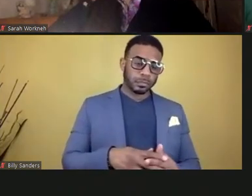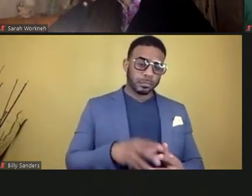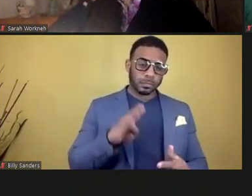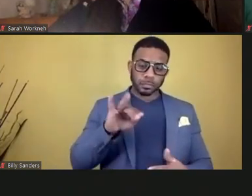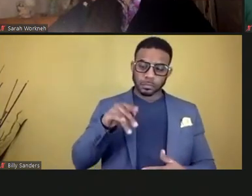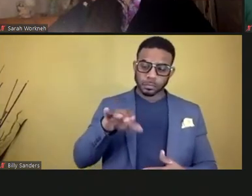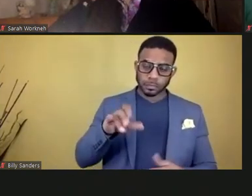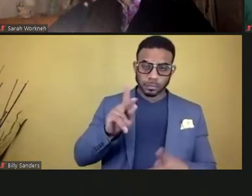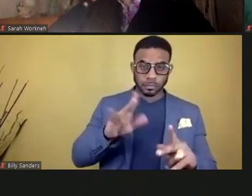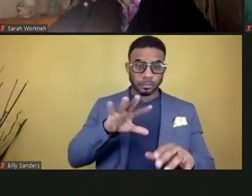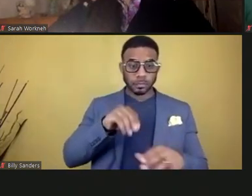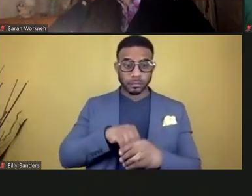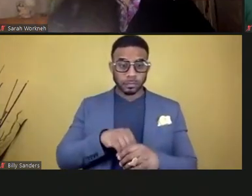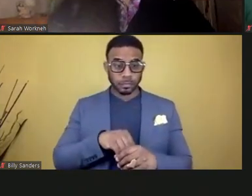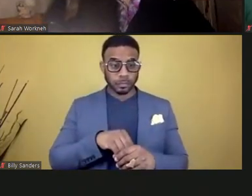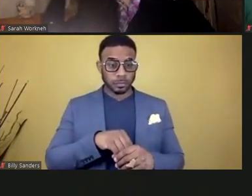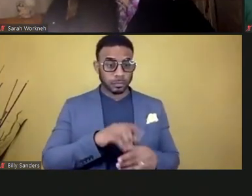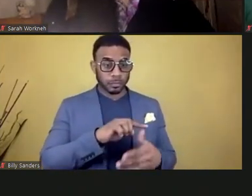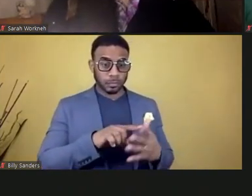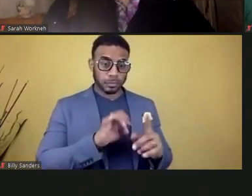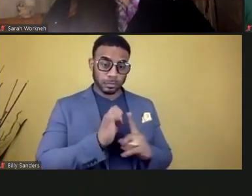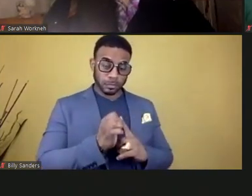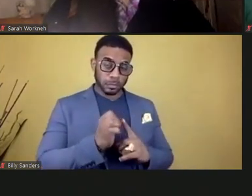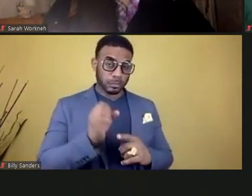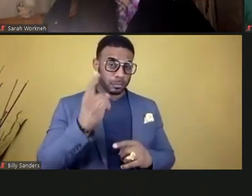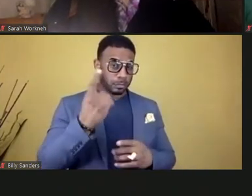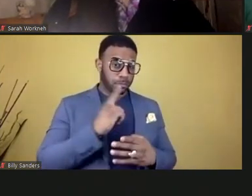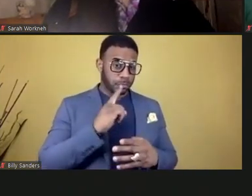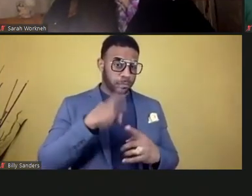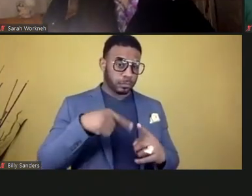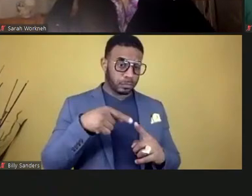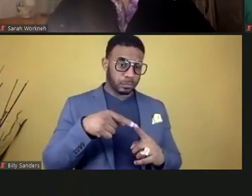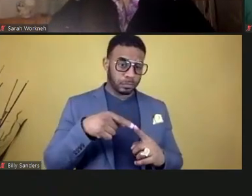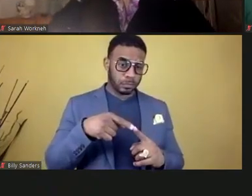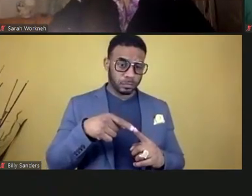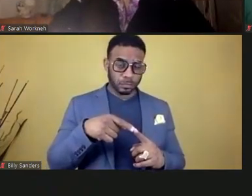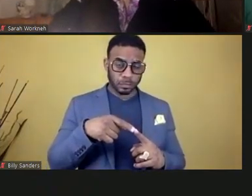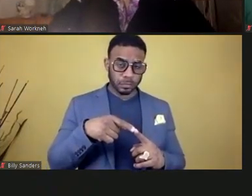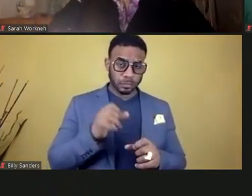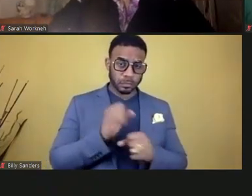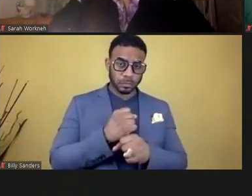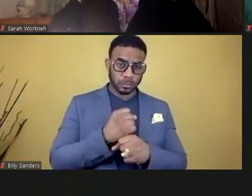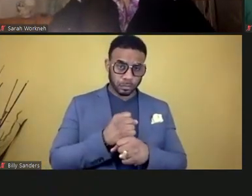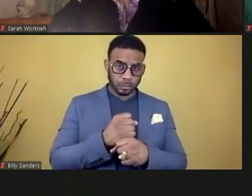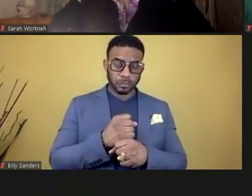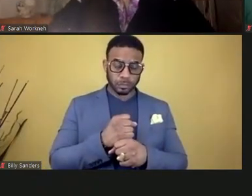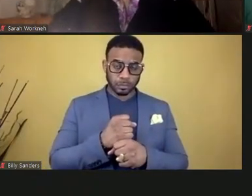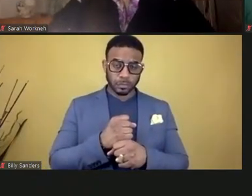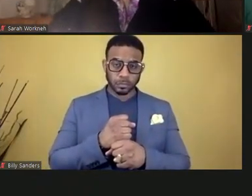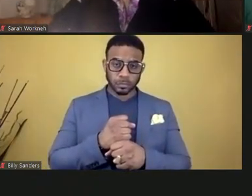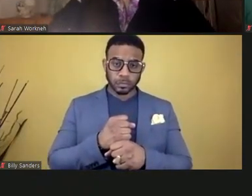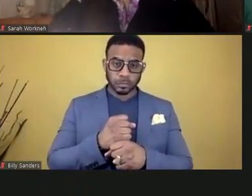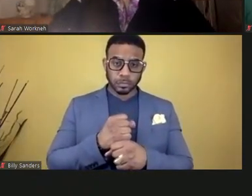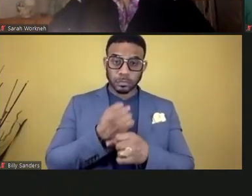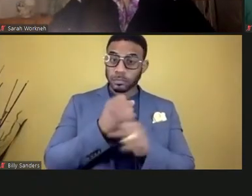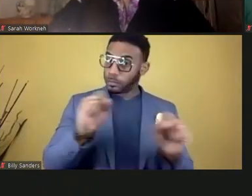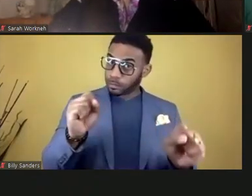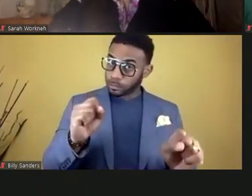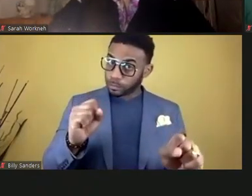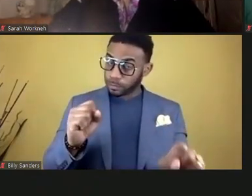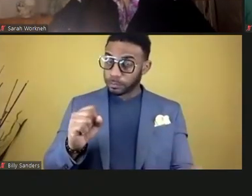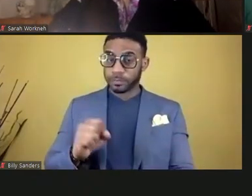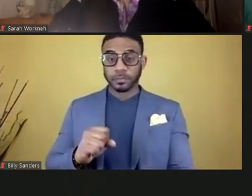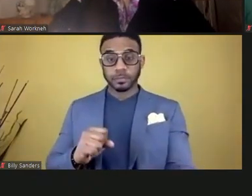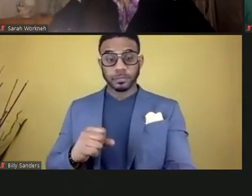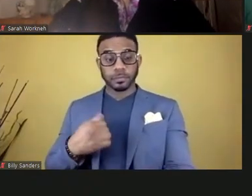BIPOC folks within the environment. And so one is around creating safety,